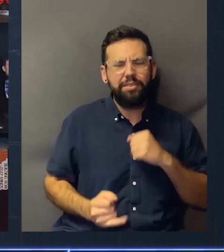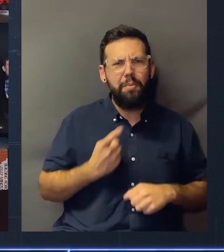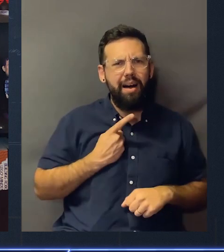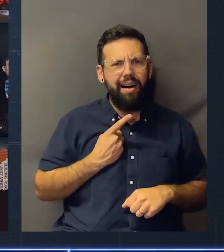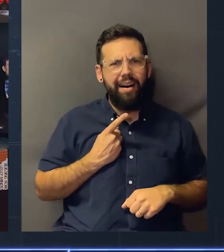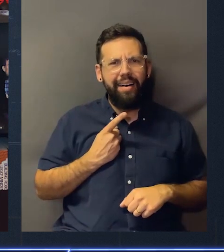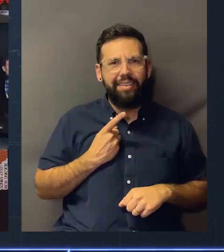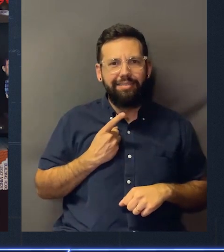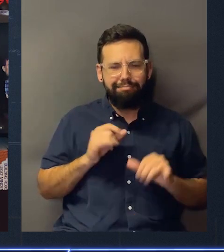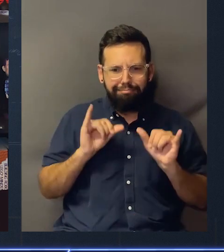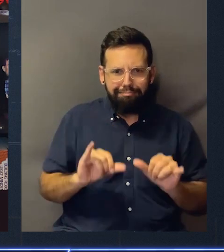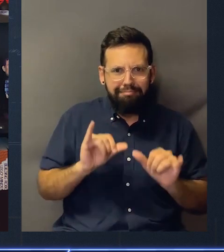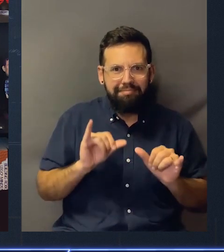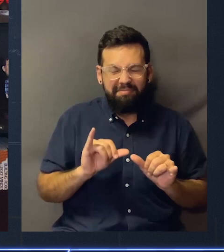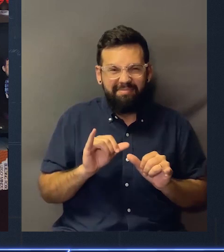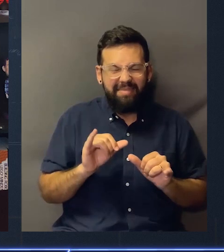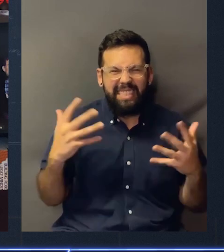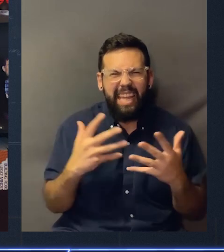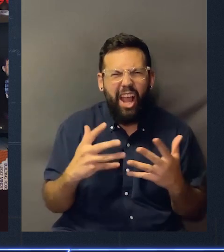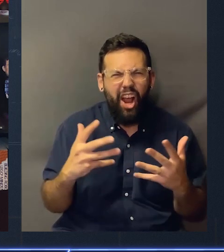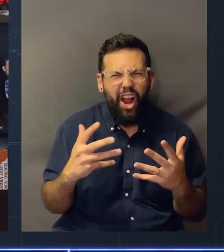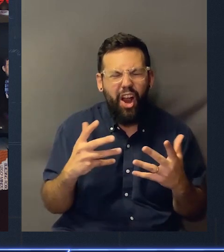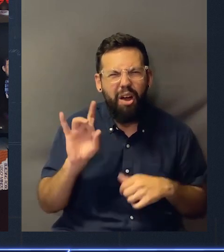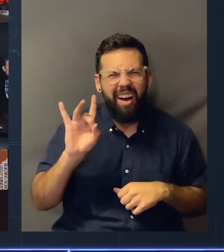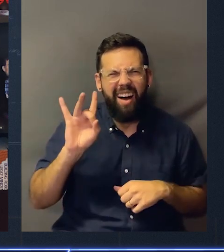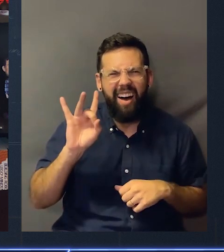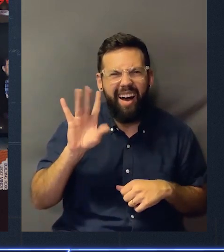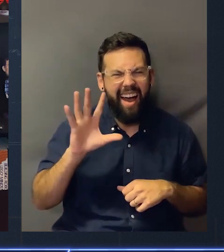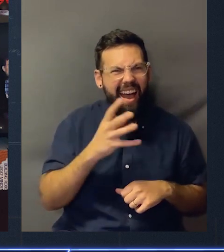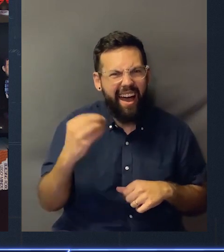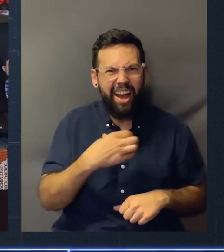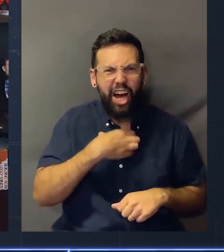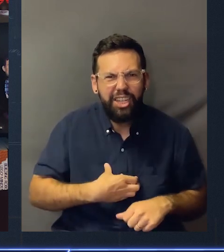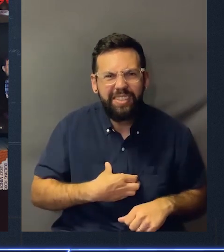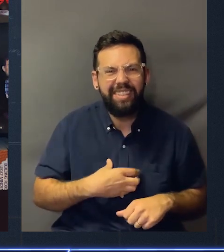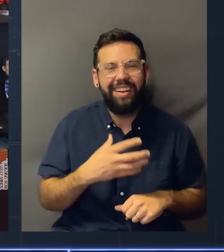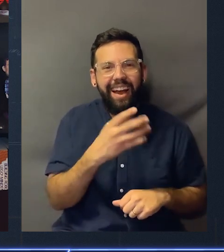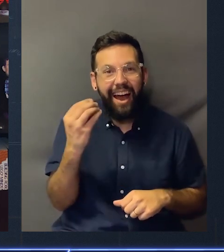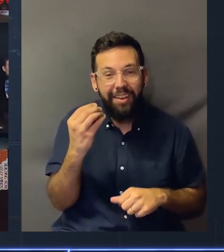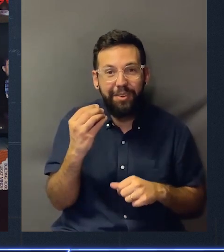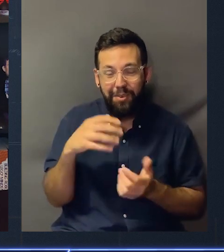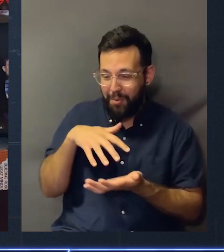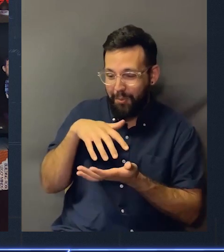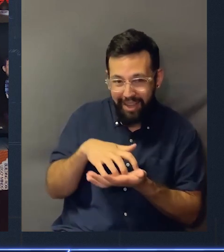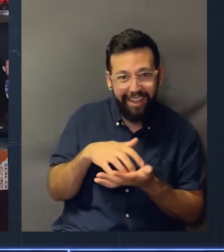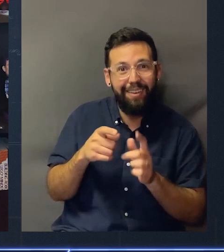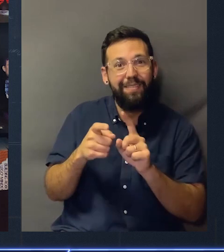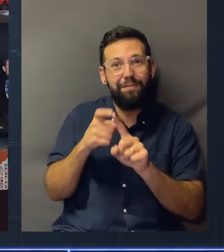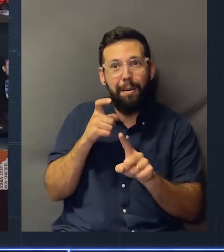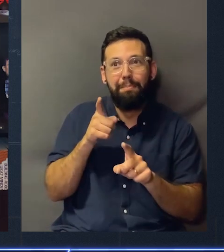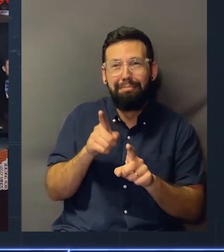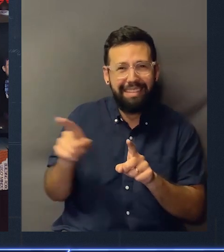of the line. I'm scared to death. I'm kind of hungry. I'm actually pretty weak from the